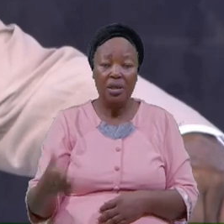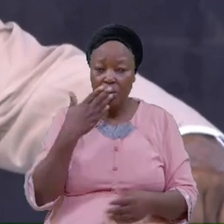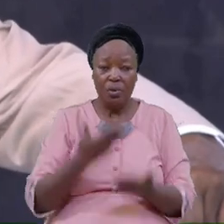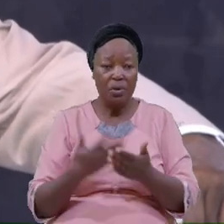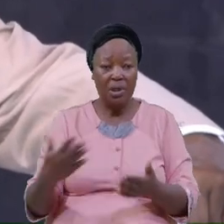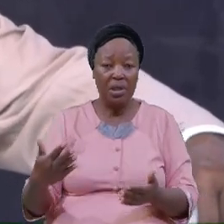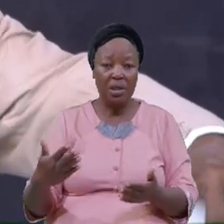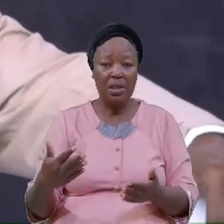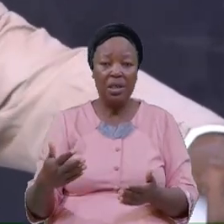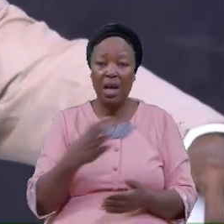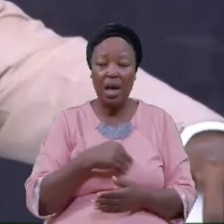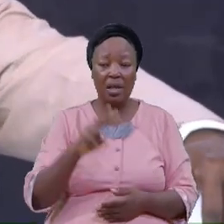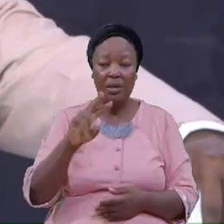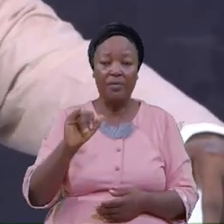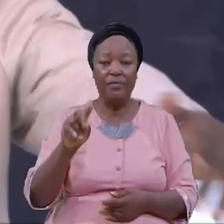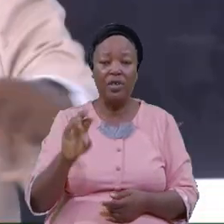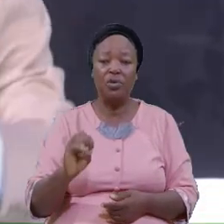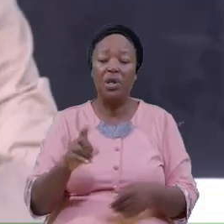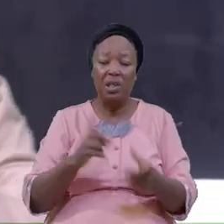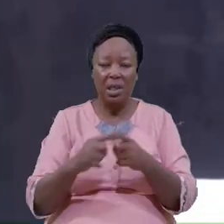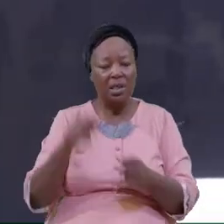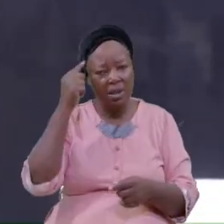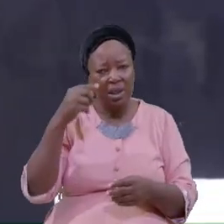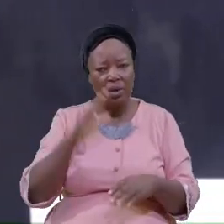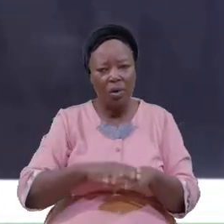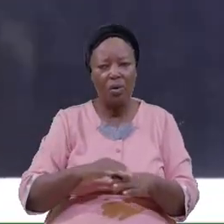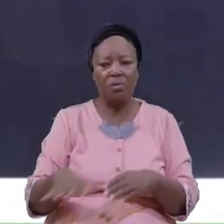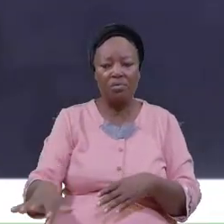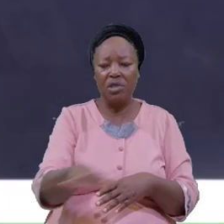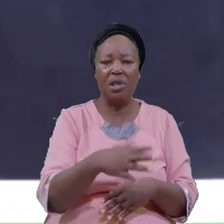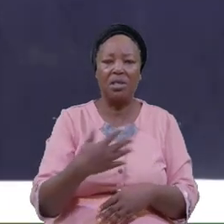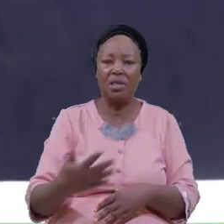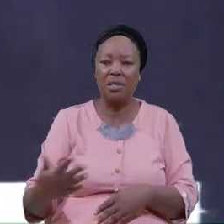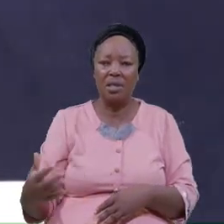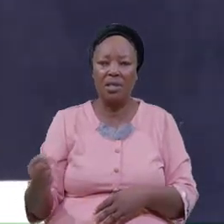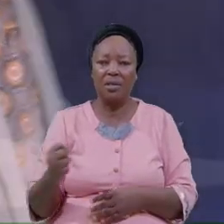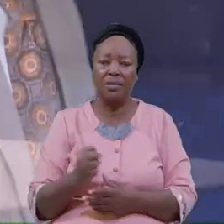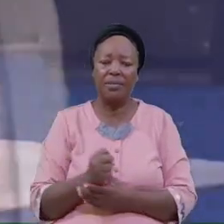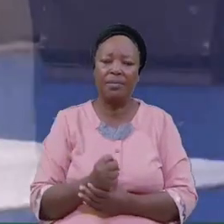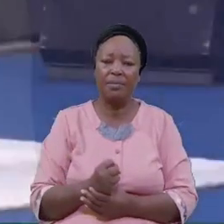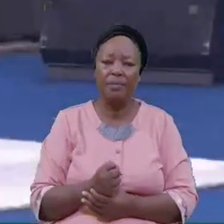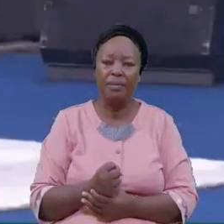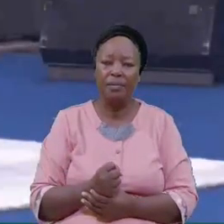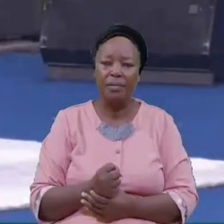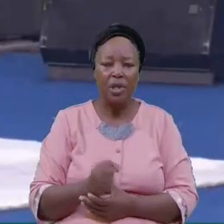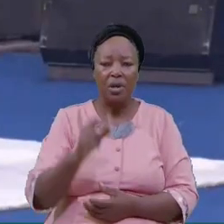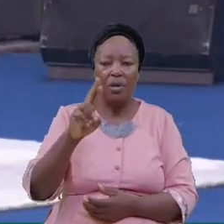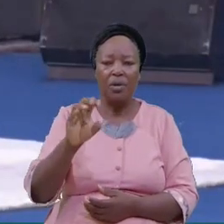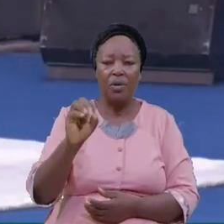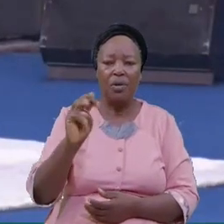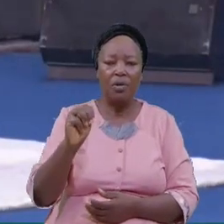on these things. Et nous dit, s'il y a quelque chose qui est vertu, qu'est-ce qui est juste, que cela soit l'objet de nos pensées. Verse